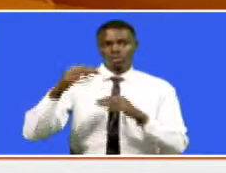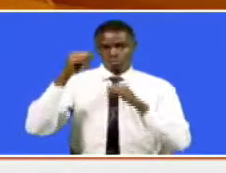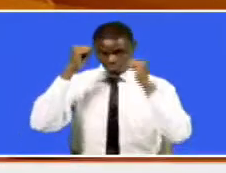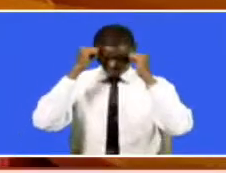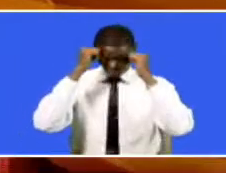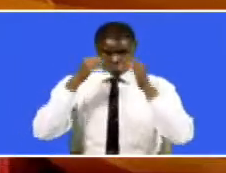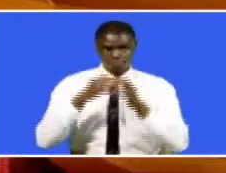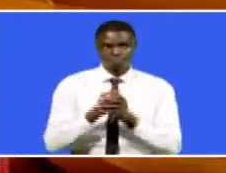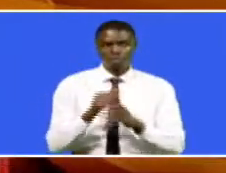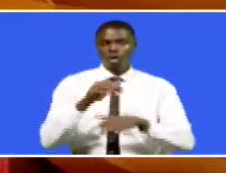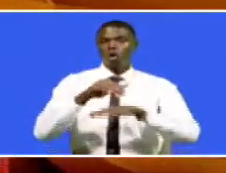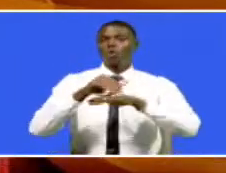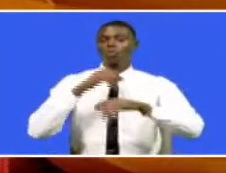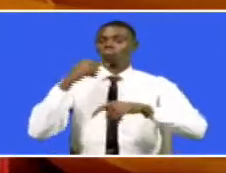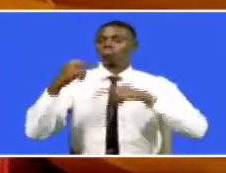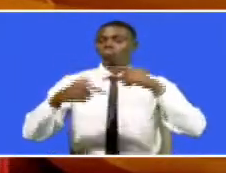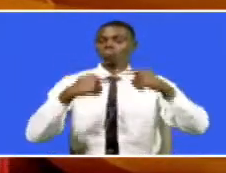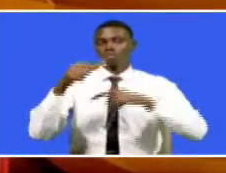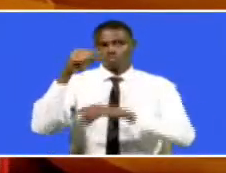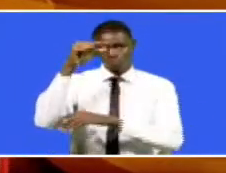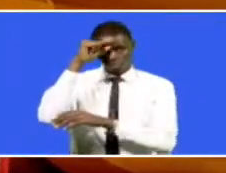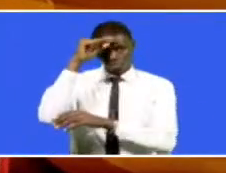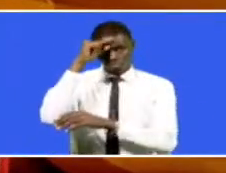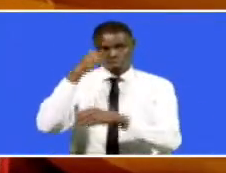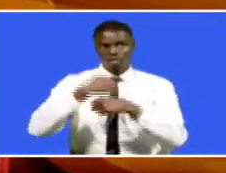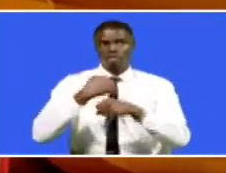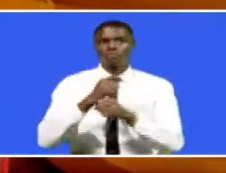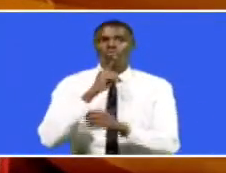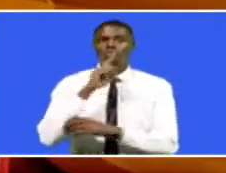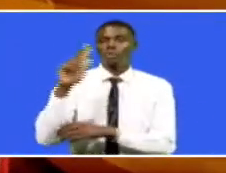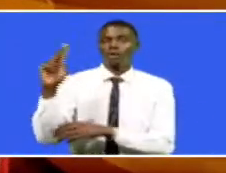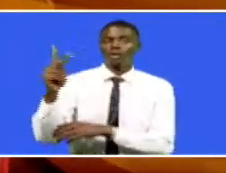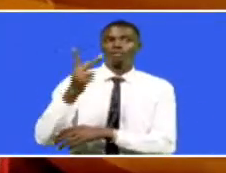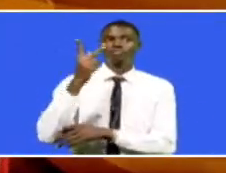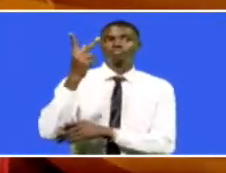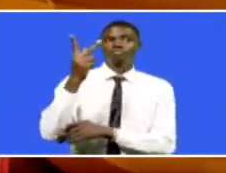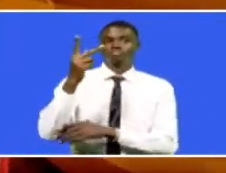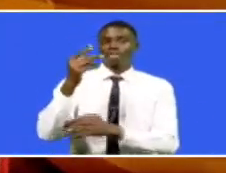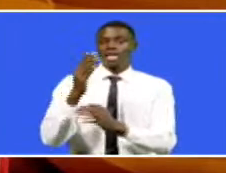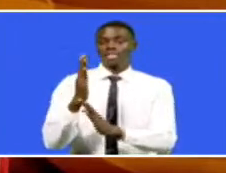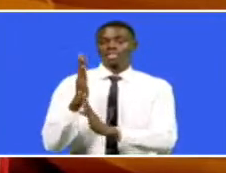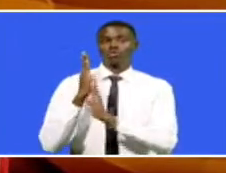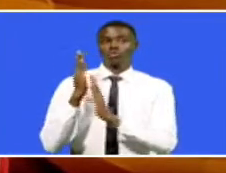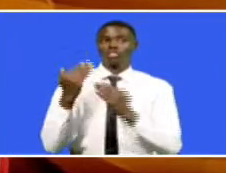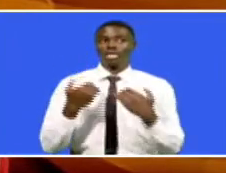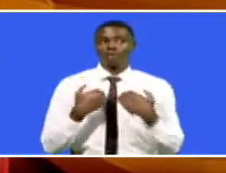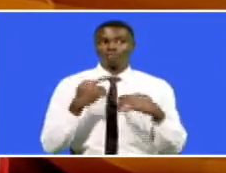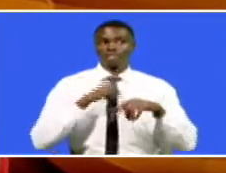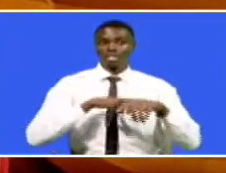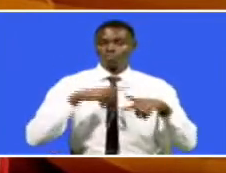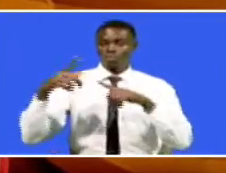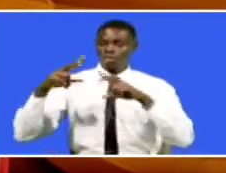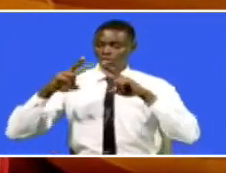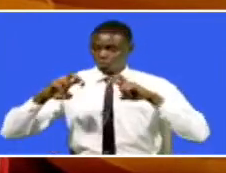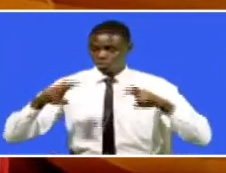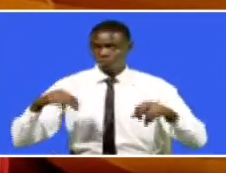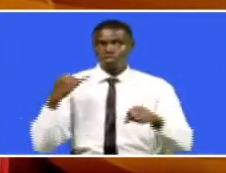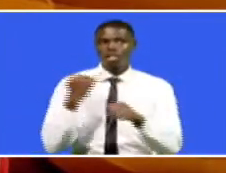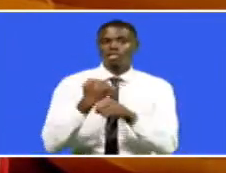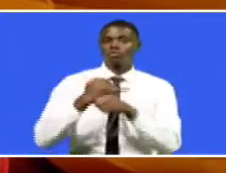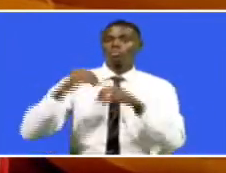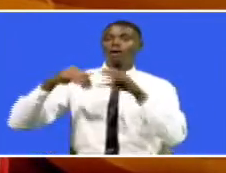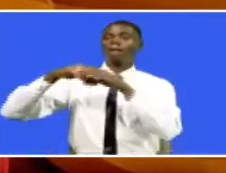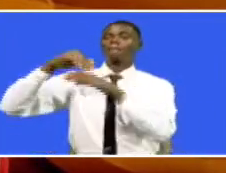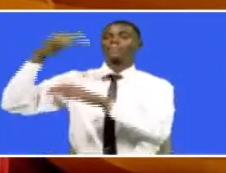Wito umeendelea kutolewa kwa serikali kuhakikisha Wakenya wana usalama wanapoenda kutafuta ajira katika mataifa ya